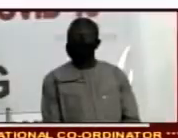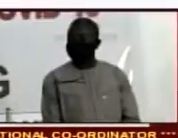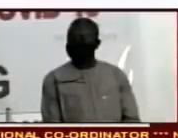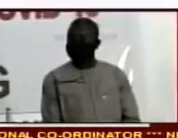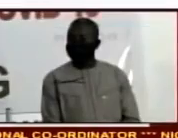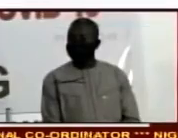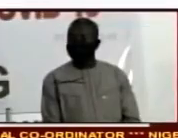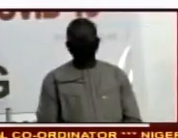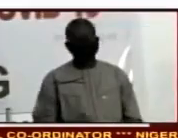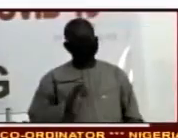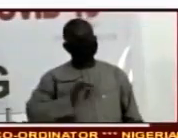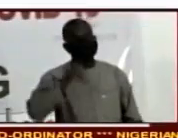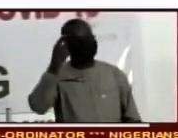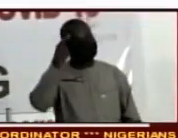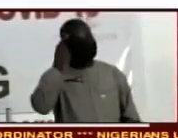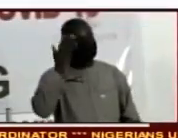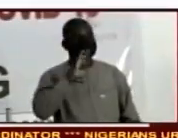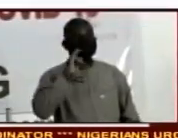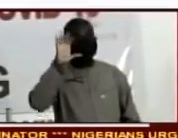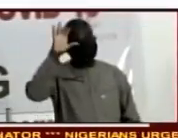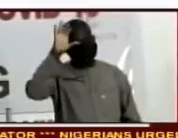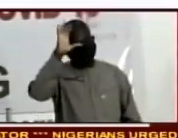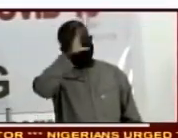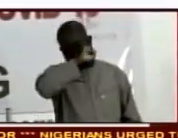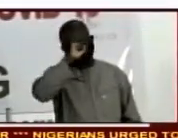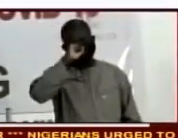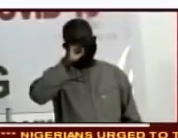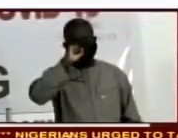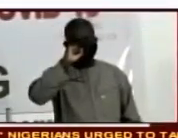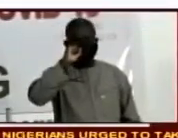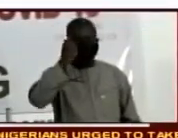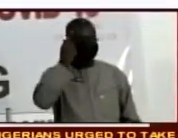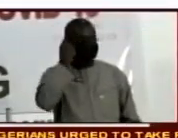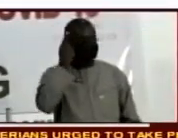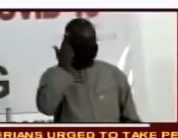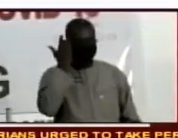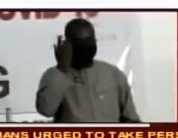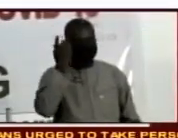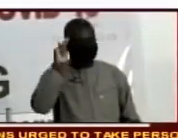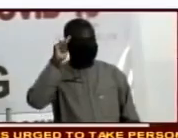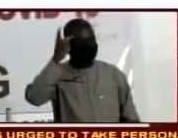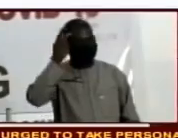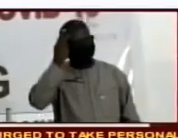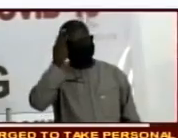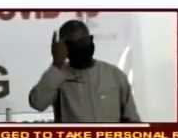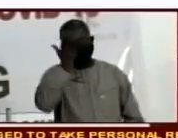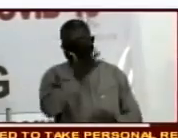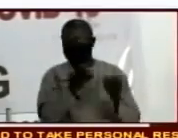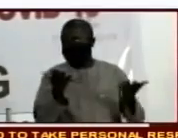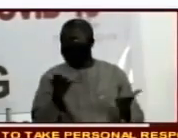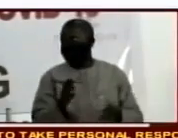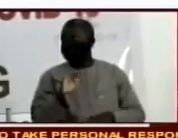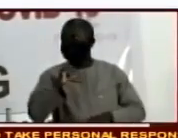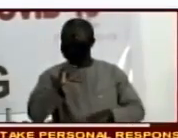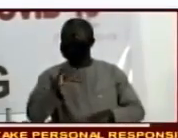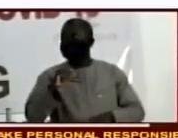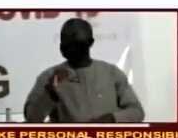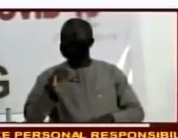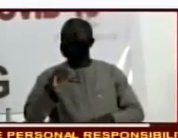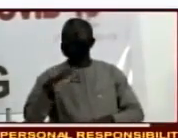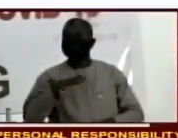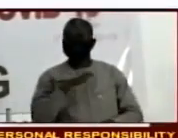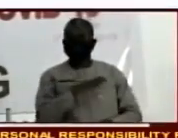I think there's a misconception here. The committee that was set up today was